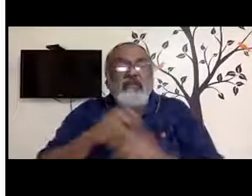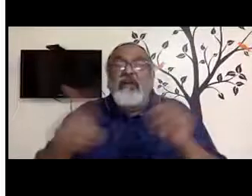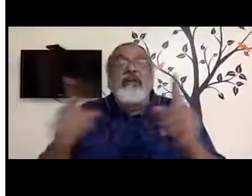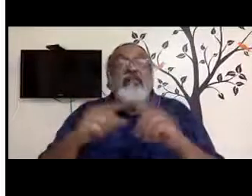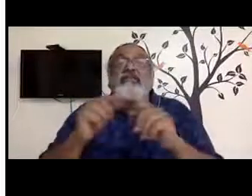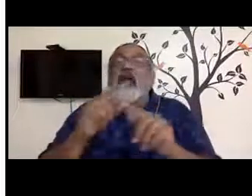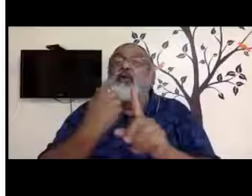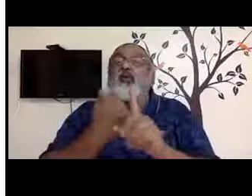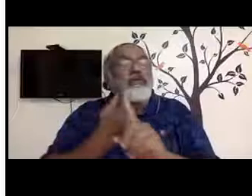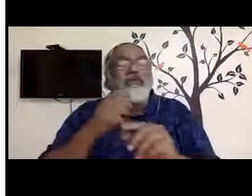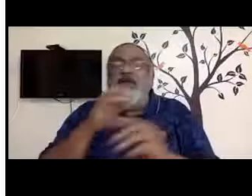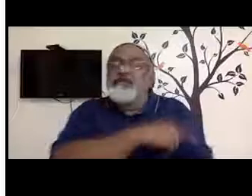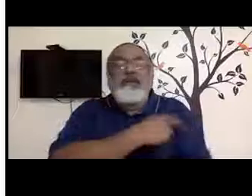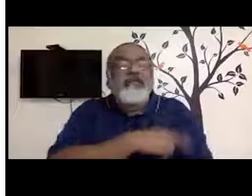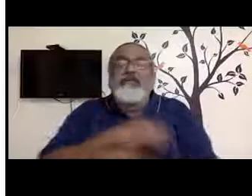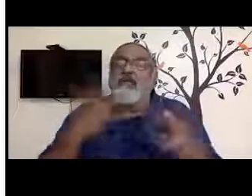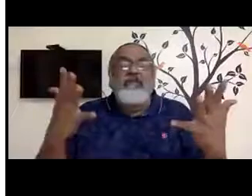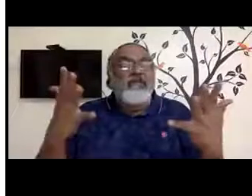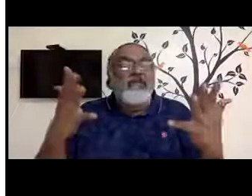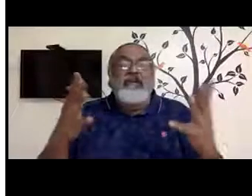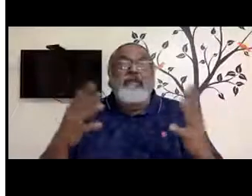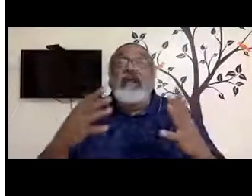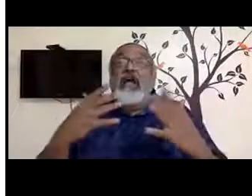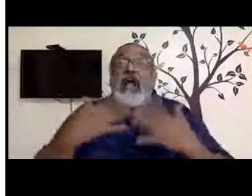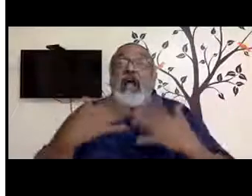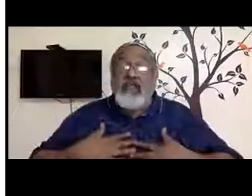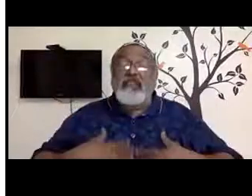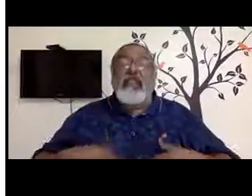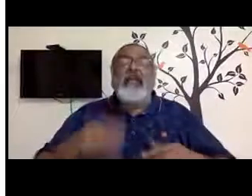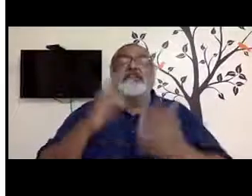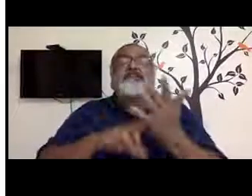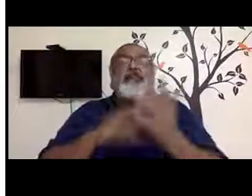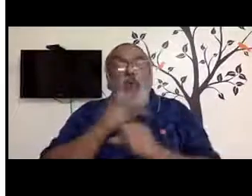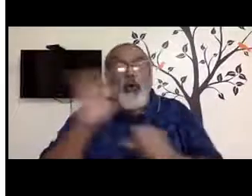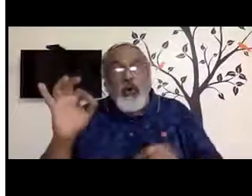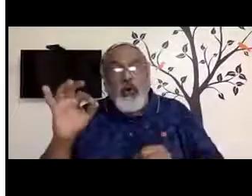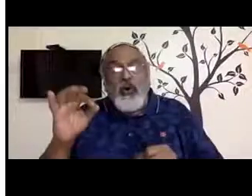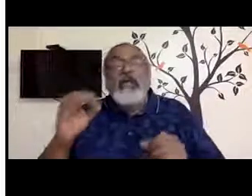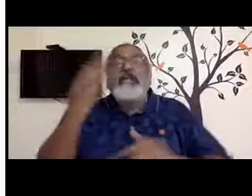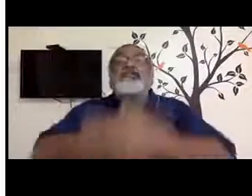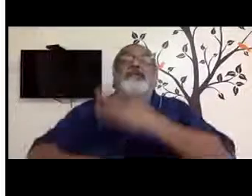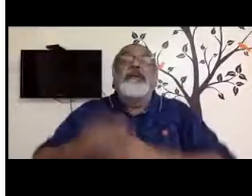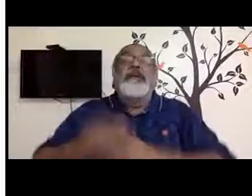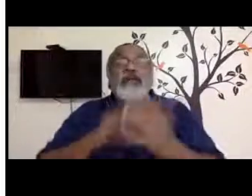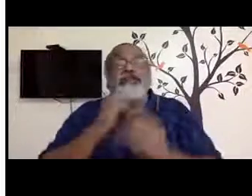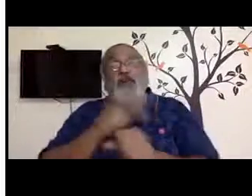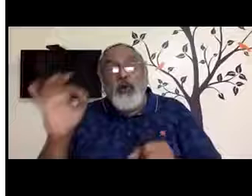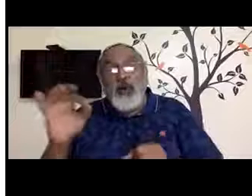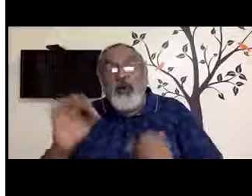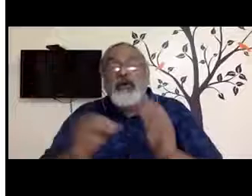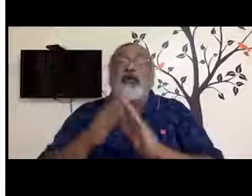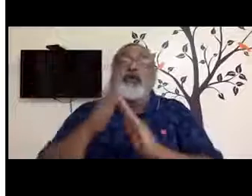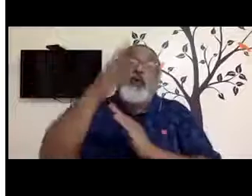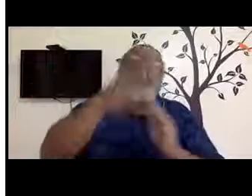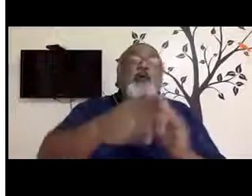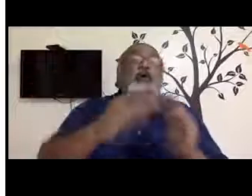taluk hospitals, whereas the health NGOs or the disability NGOs go to the community and reach persons with disabilities